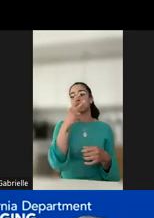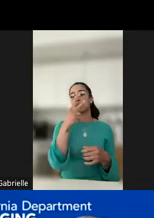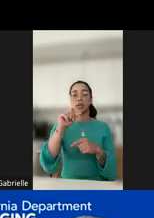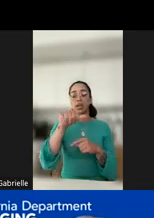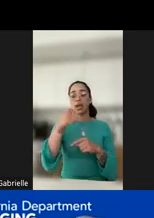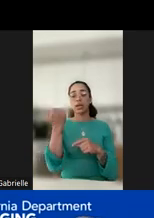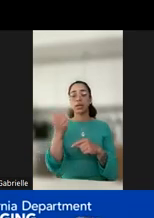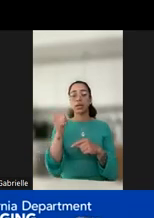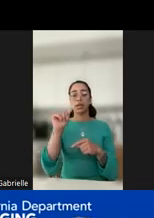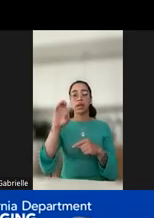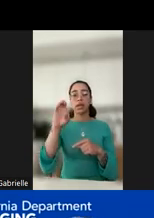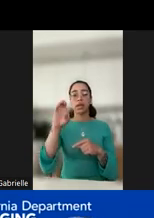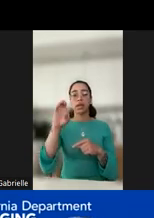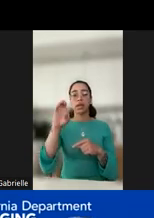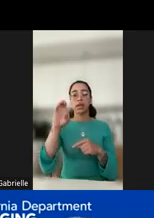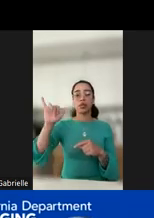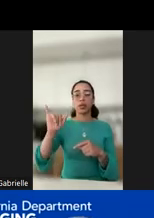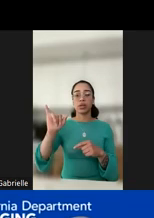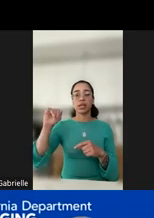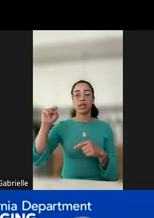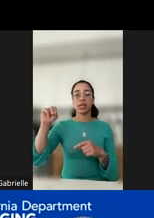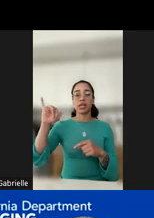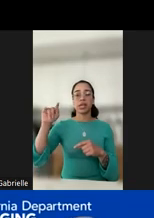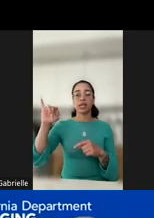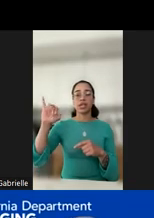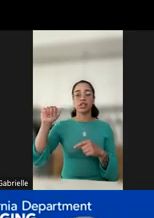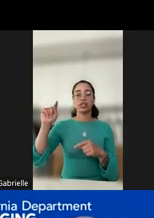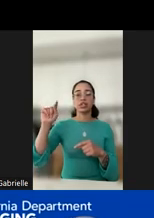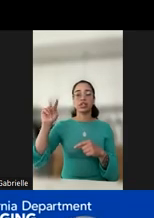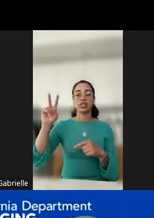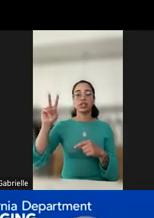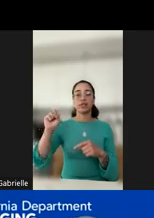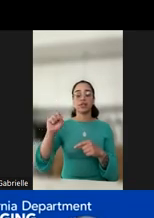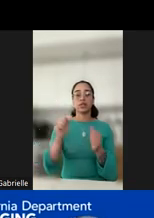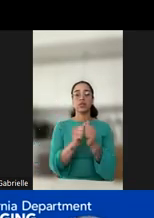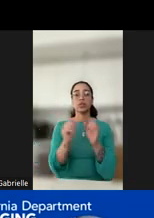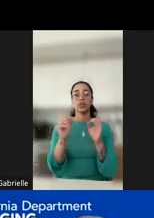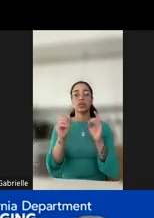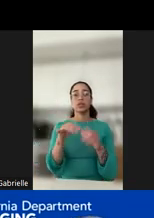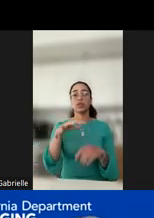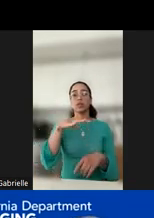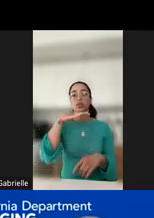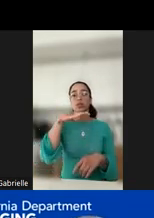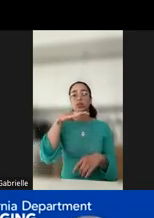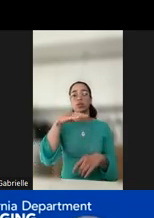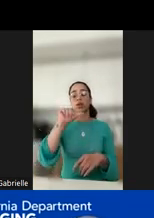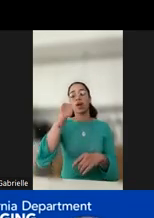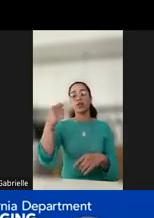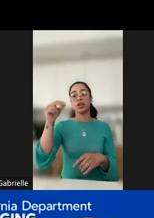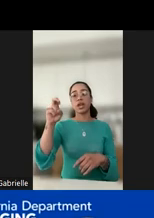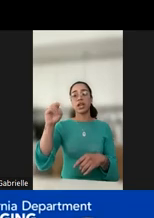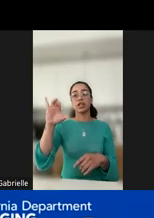that are underway at the California Health and Human Services Agency and other agencies around the